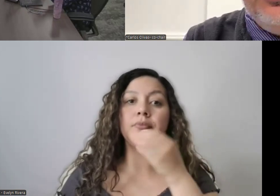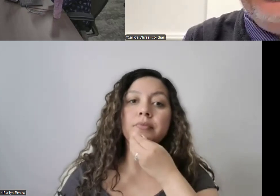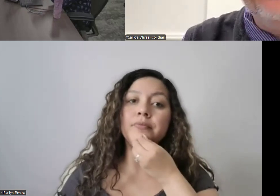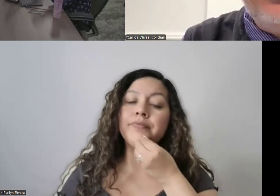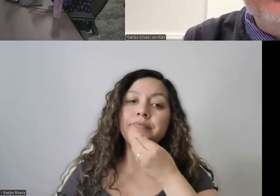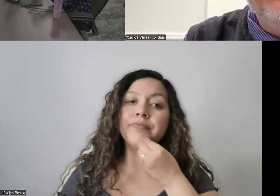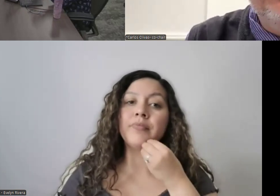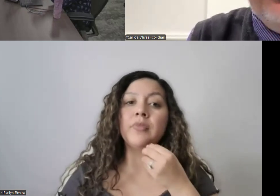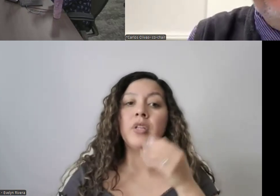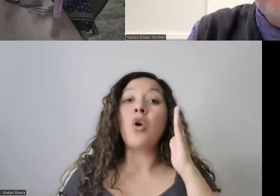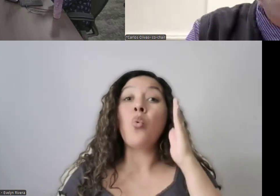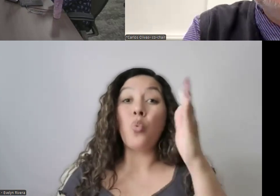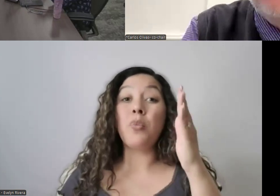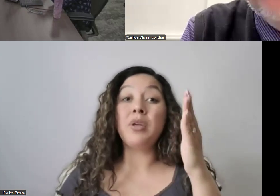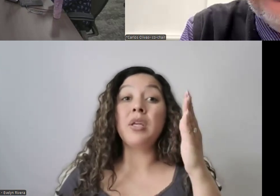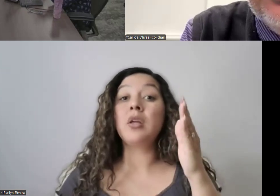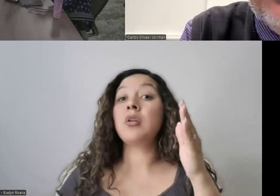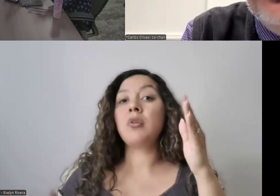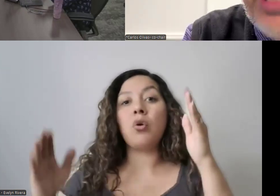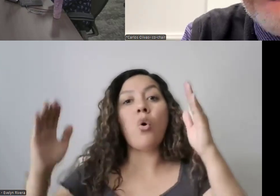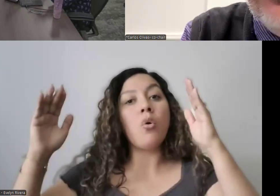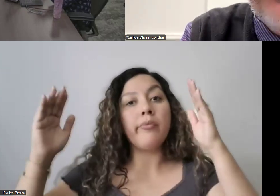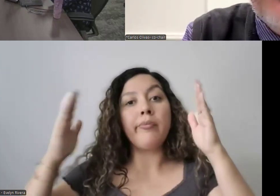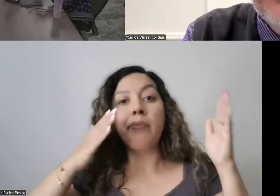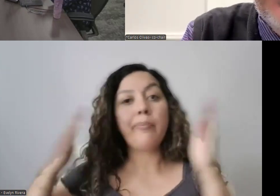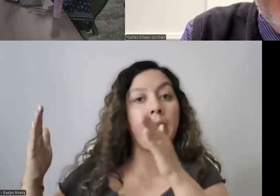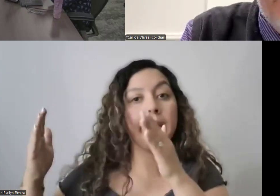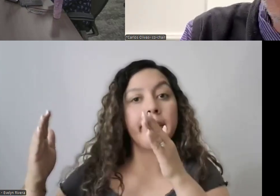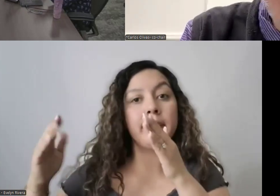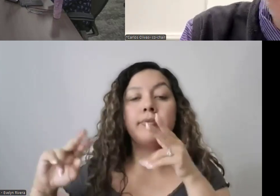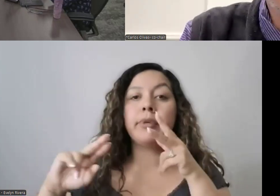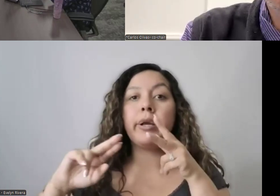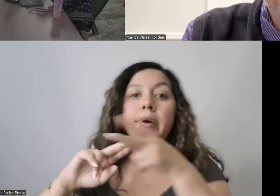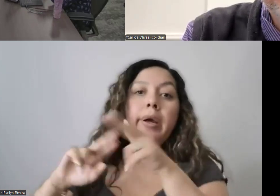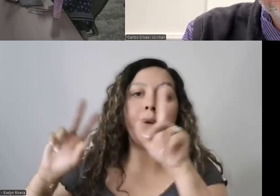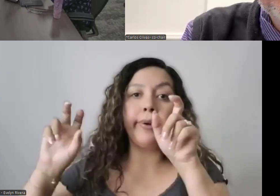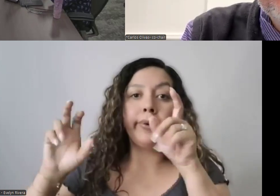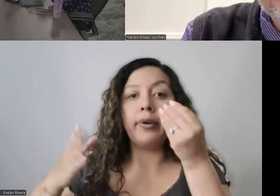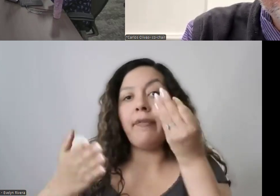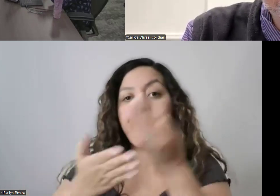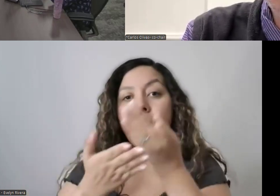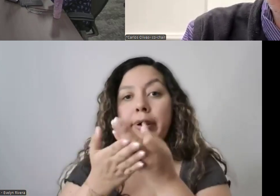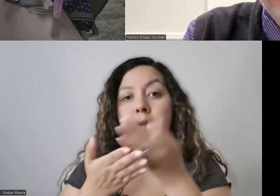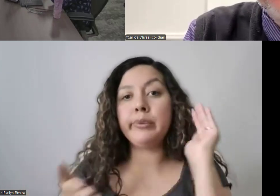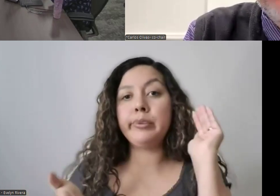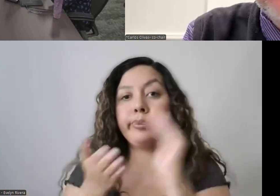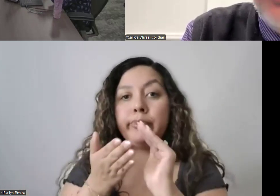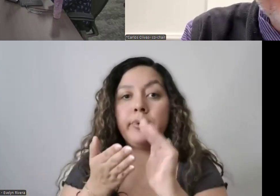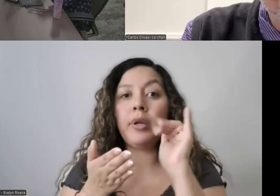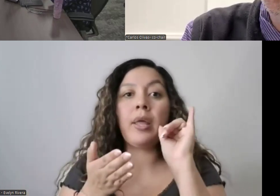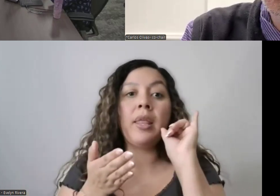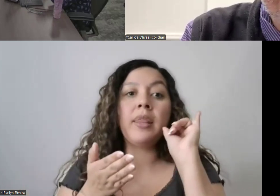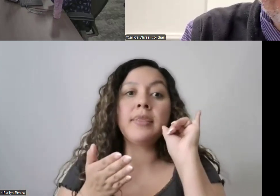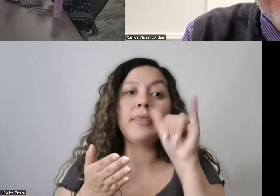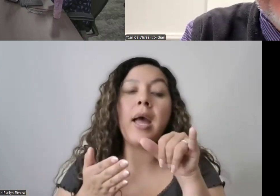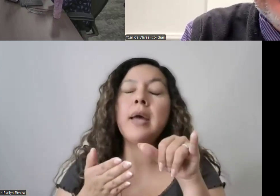there's going to be a cut. Well, there's proposed cuts to that program, and that may leave a lot